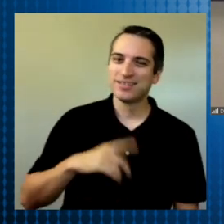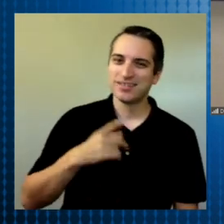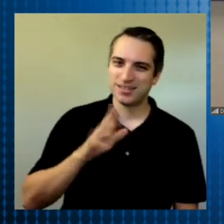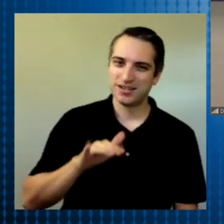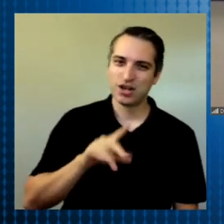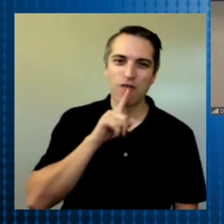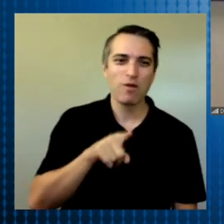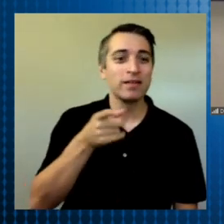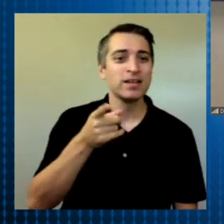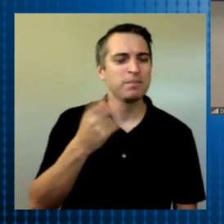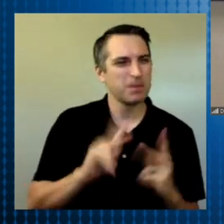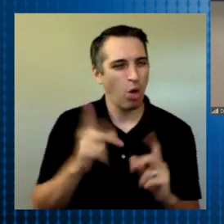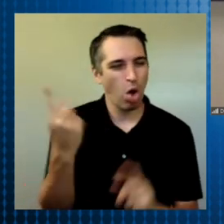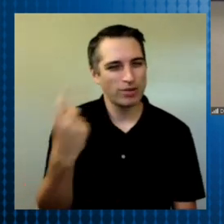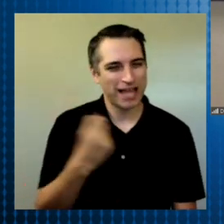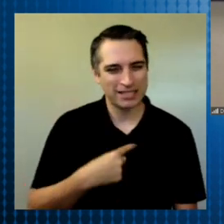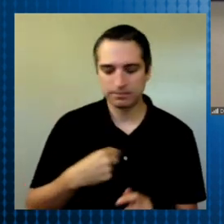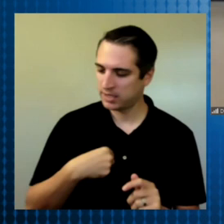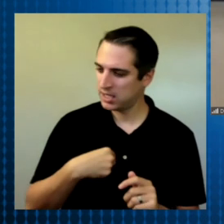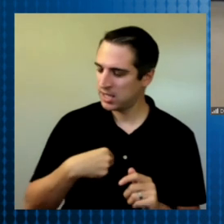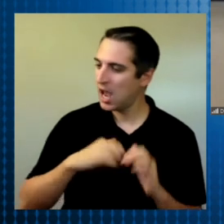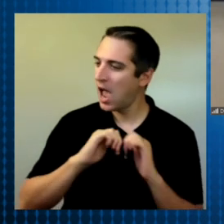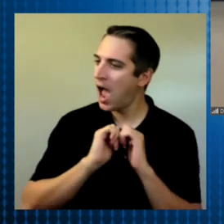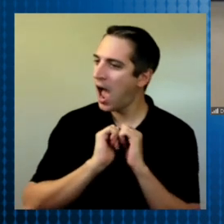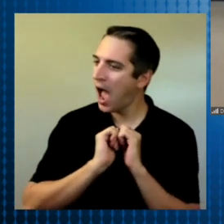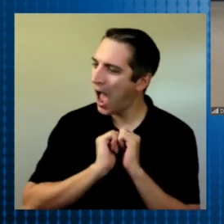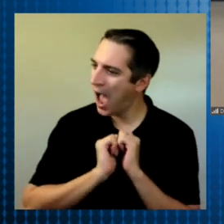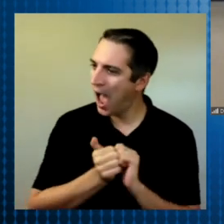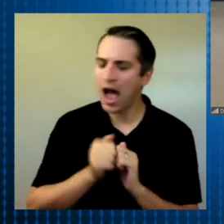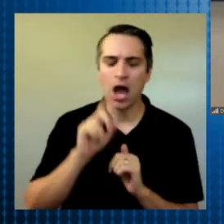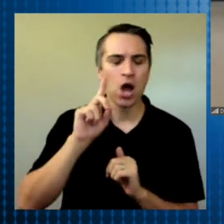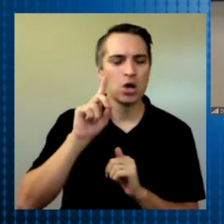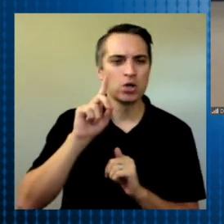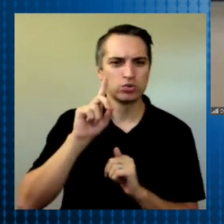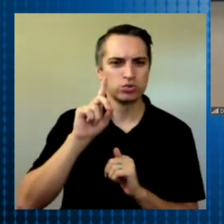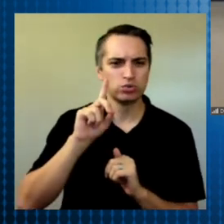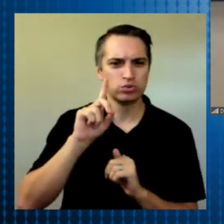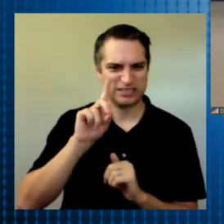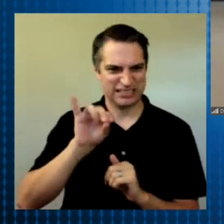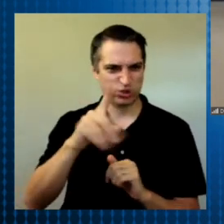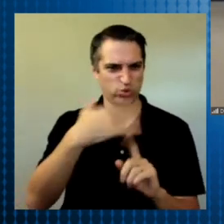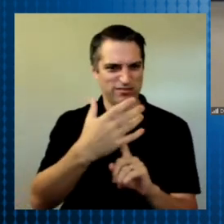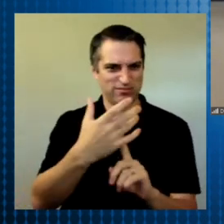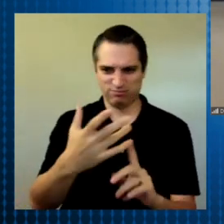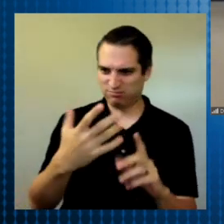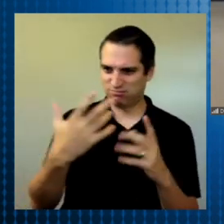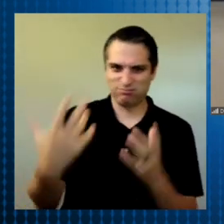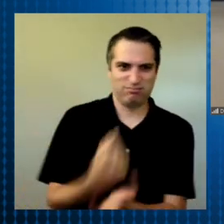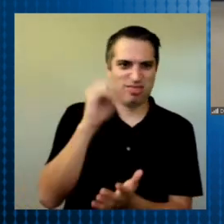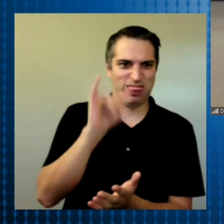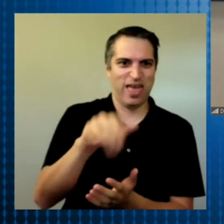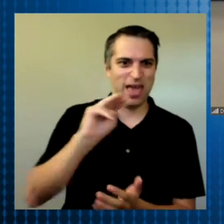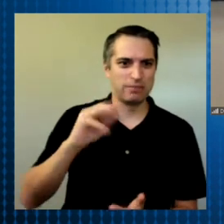was a relationship when I was 19 years old. Dennis Wayne Archer. So relationships